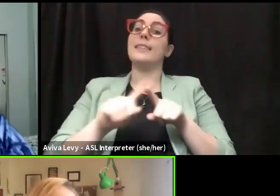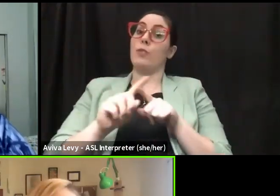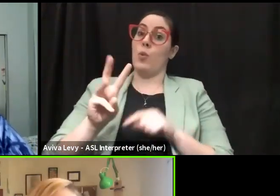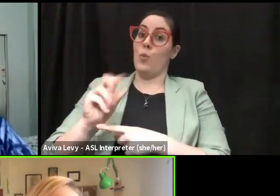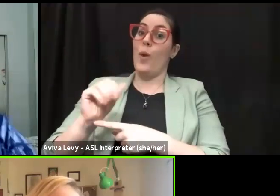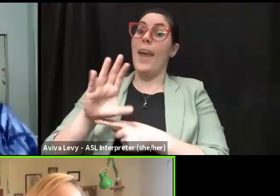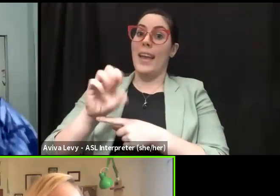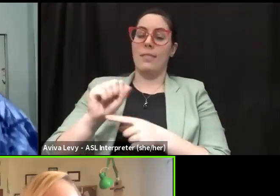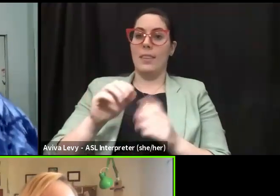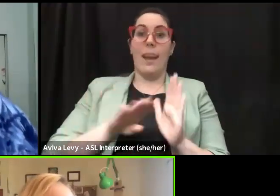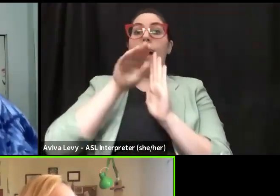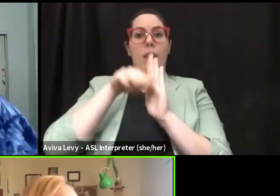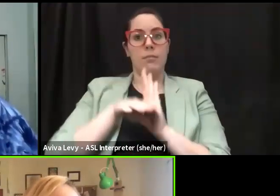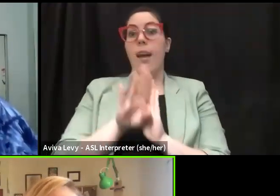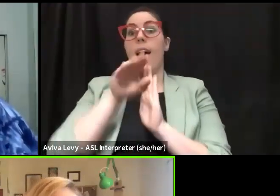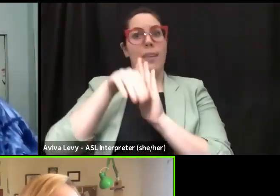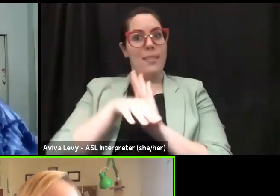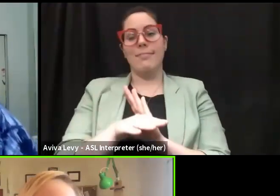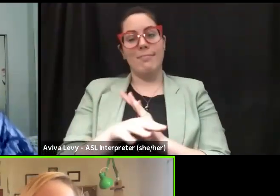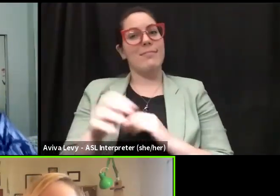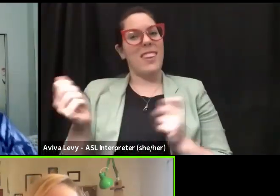It's waves, this whole thing,